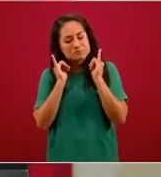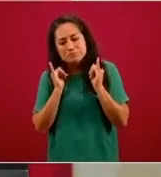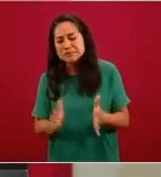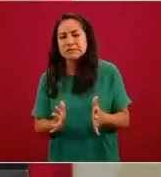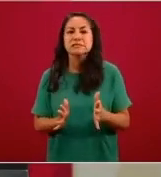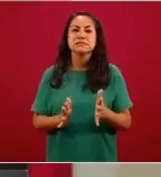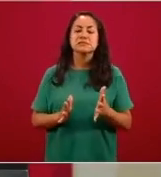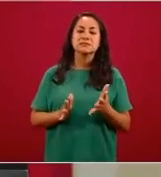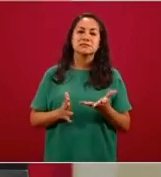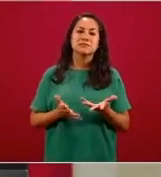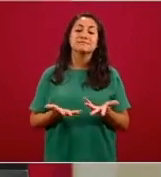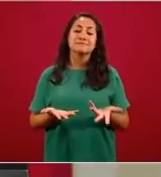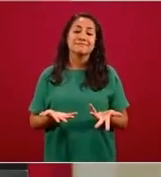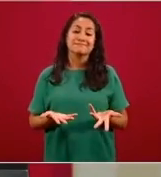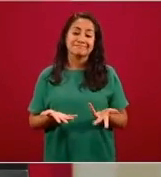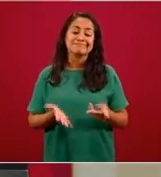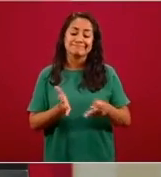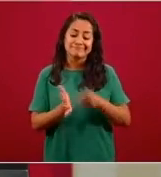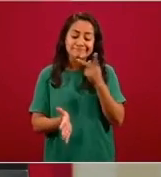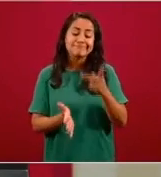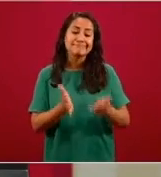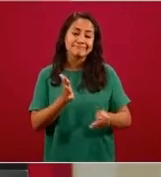Yeah, this